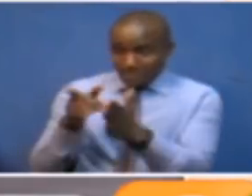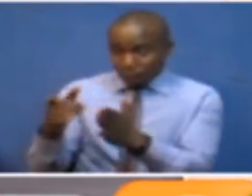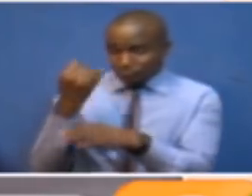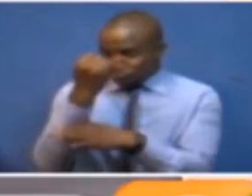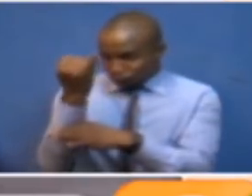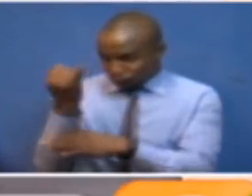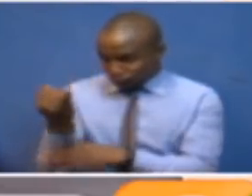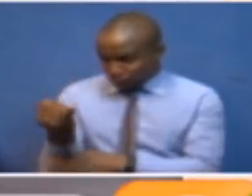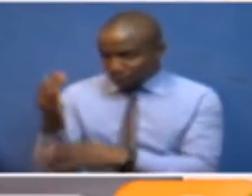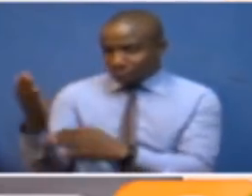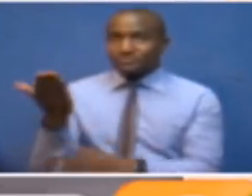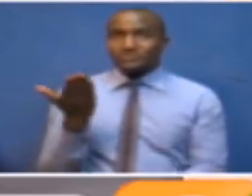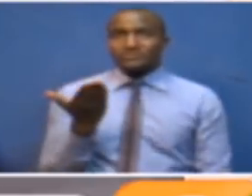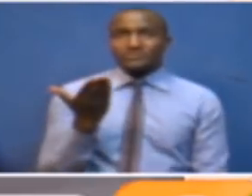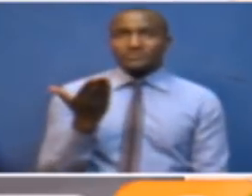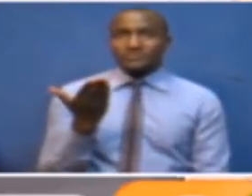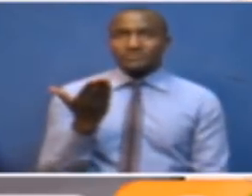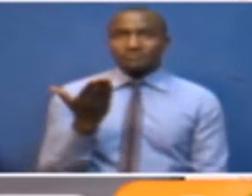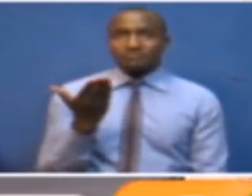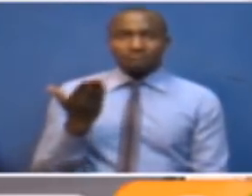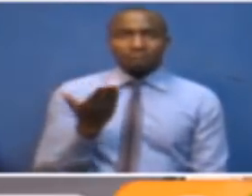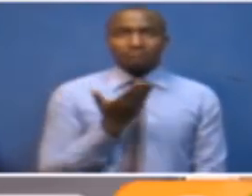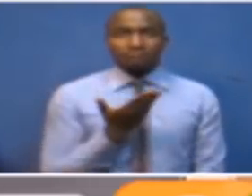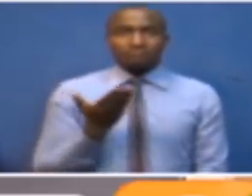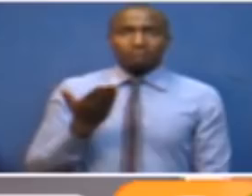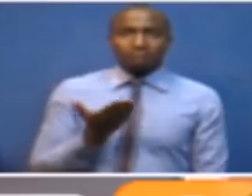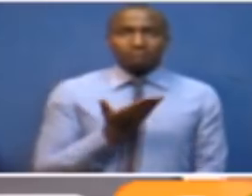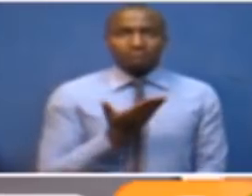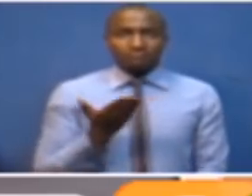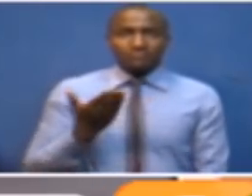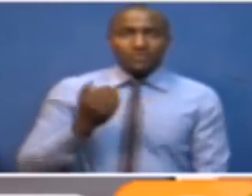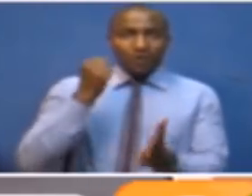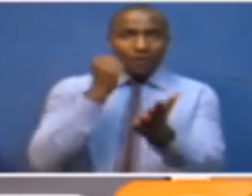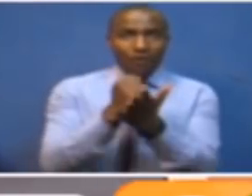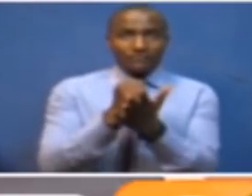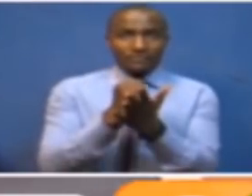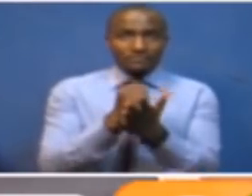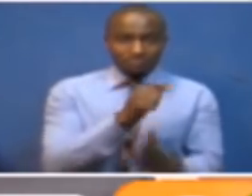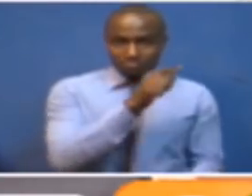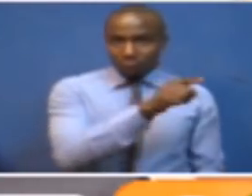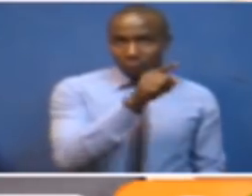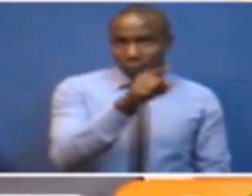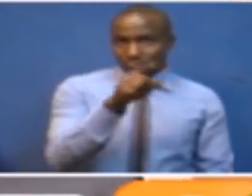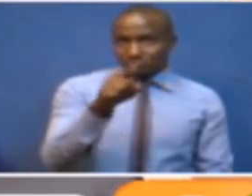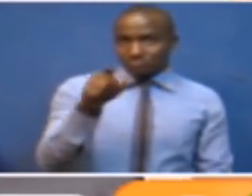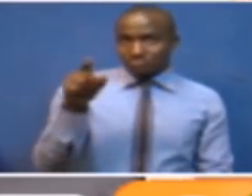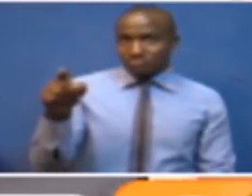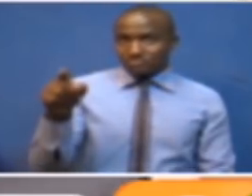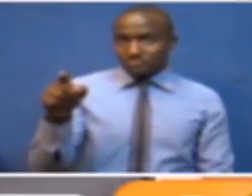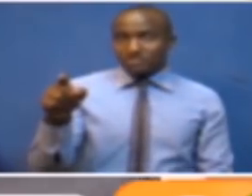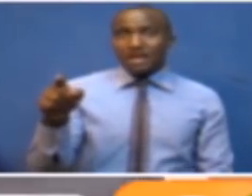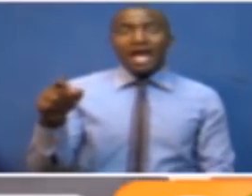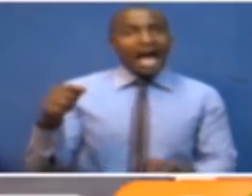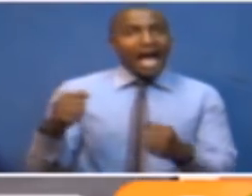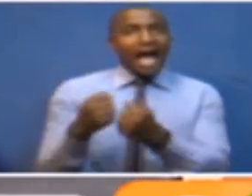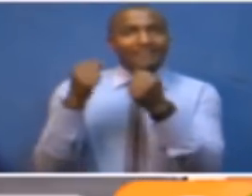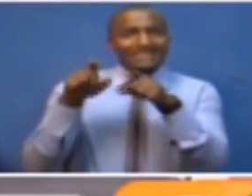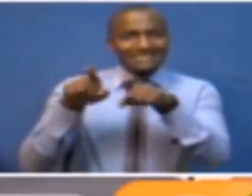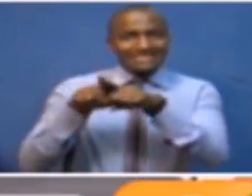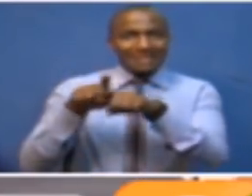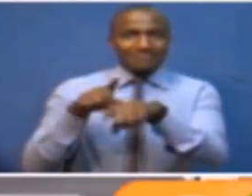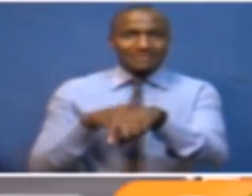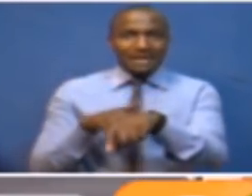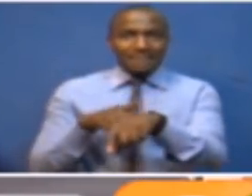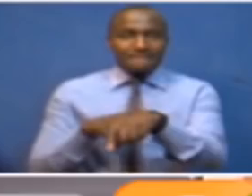has drawn up and then goes to a number of agencies. Now, this is a process that will happen concurrently. But first, obviously, they go